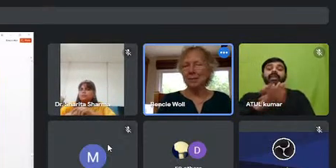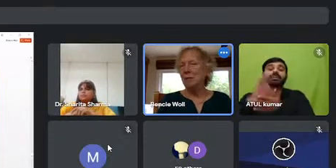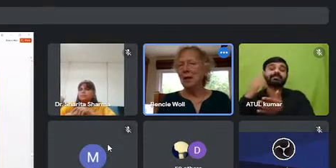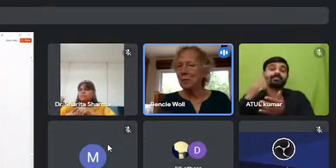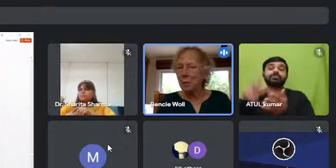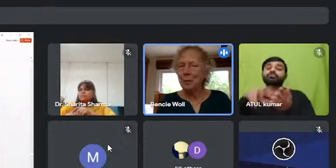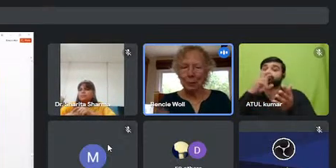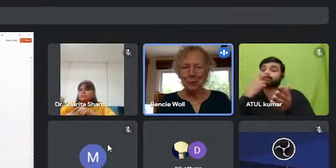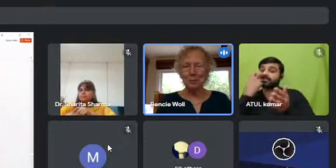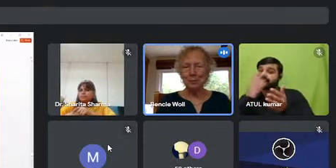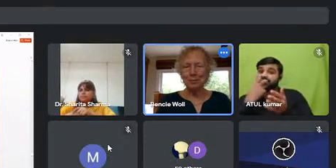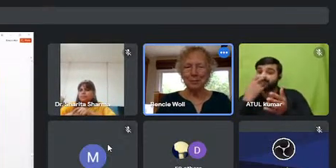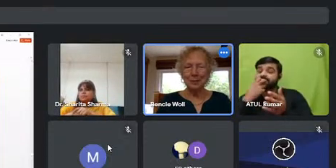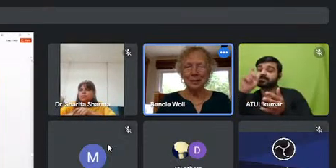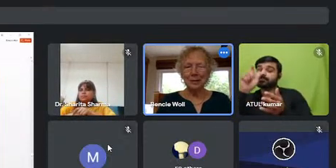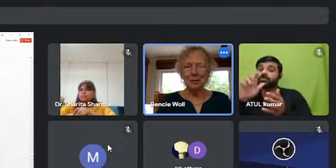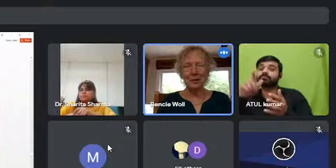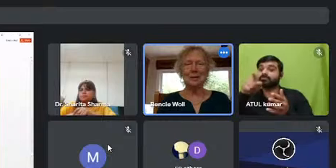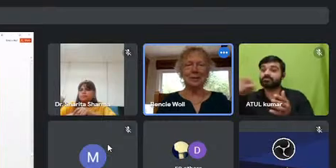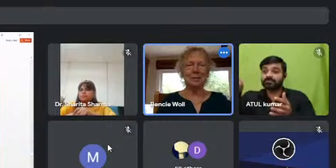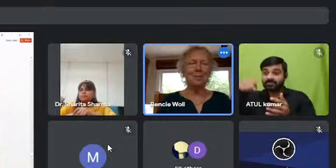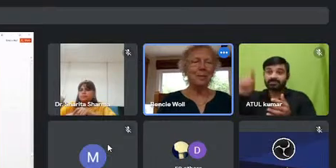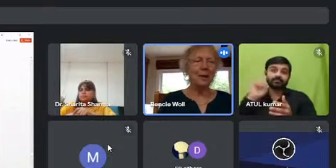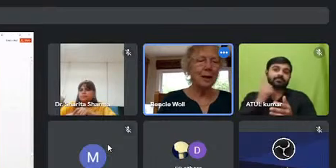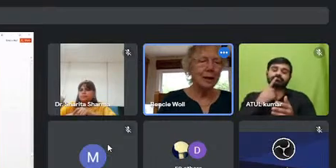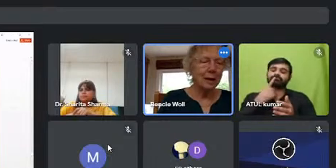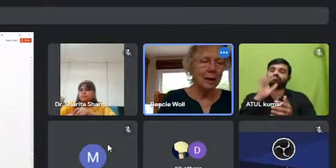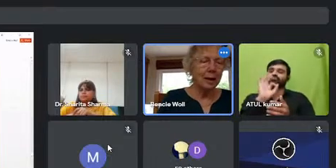are deaf people.